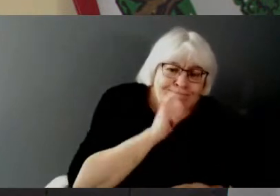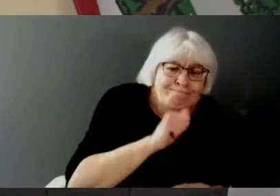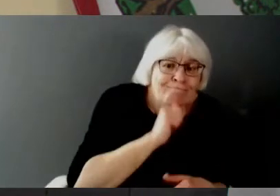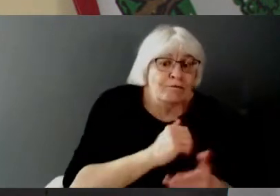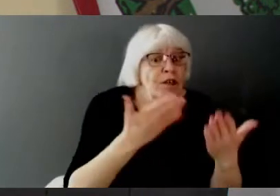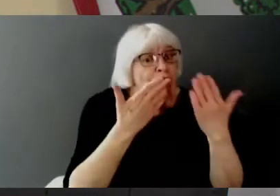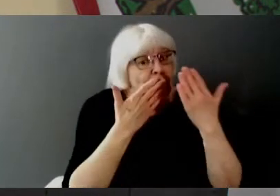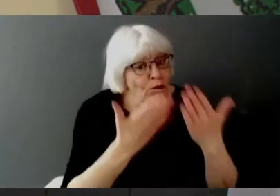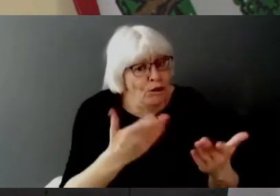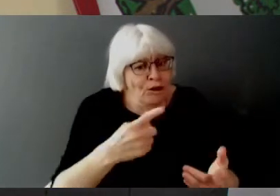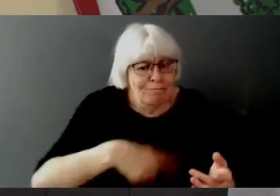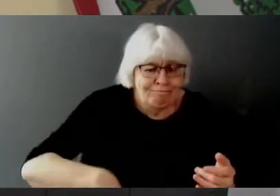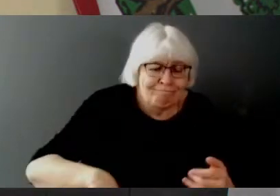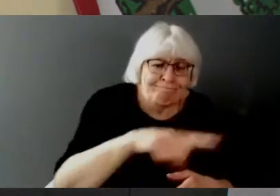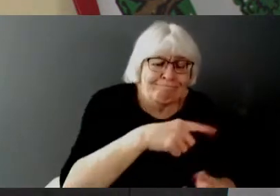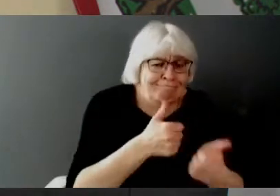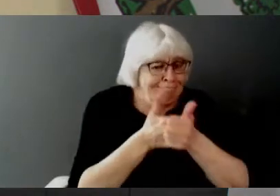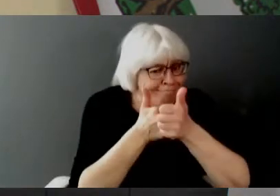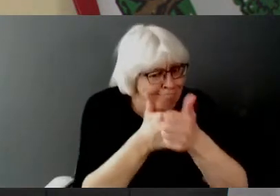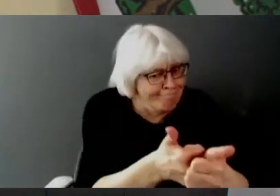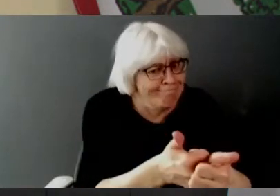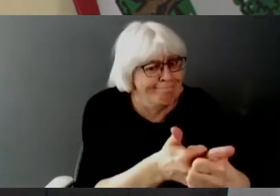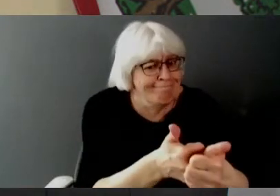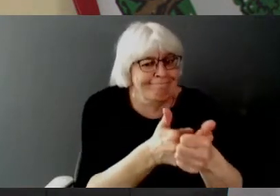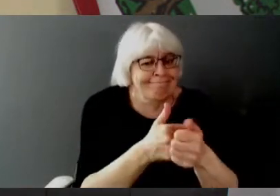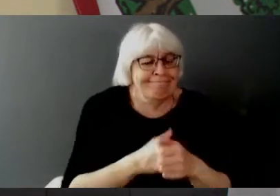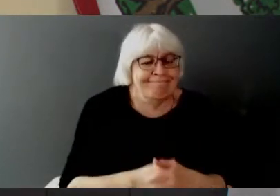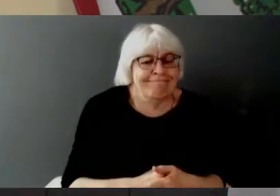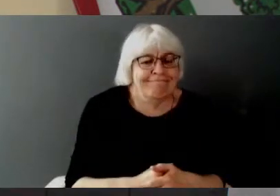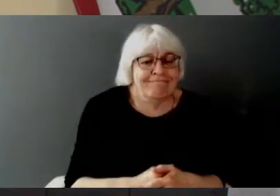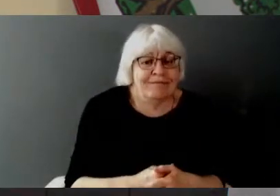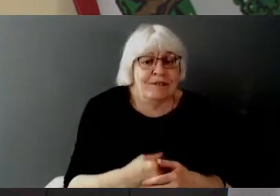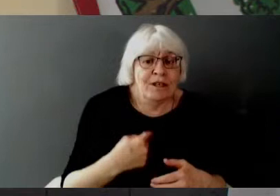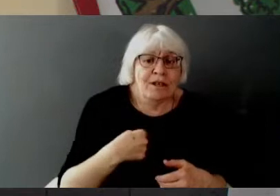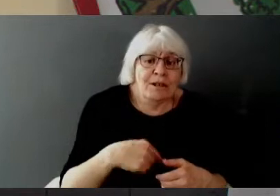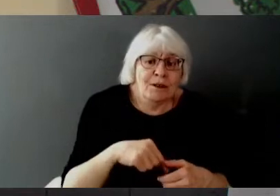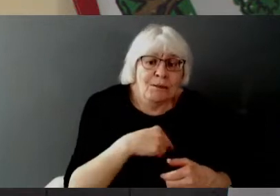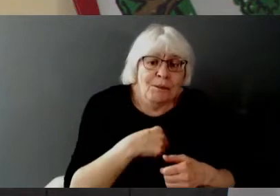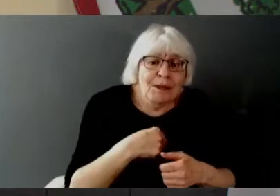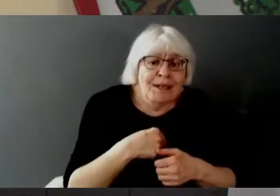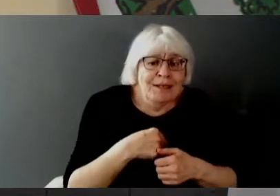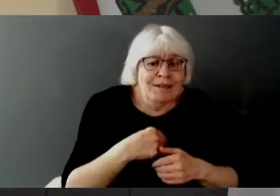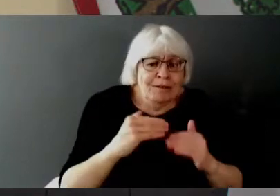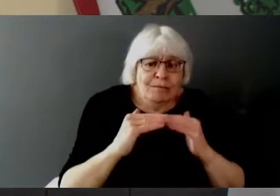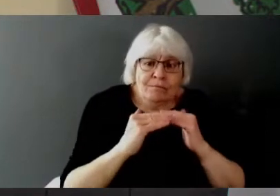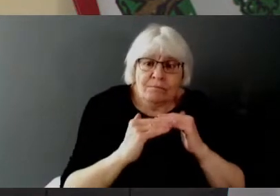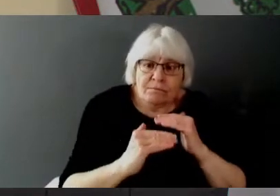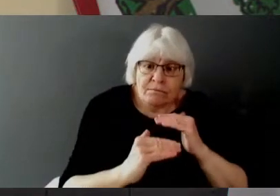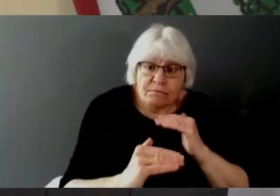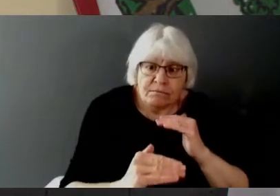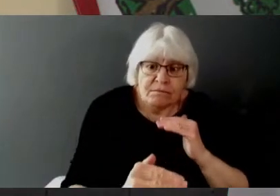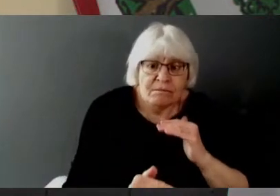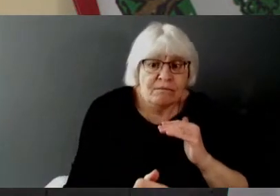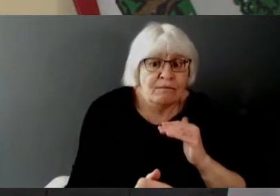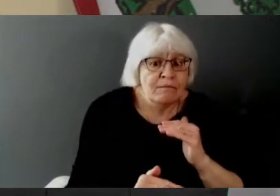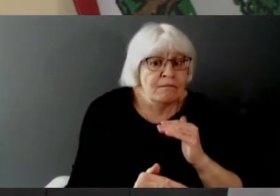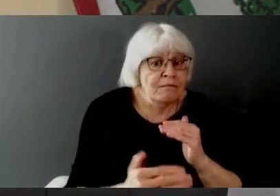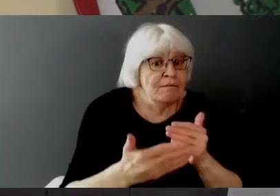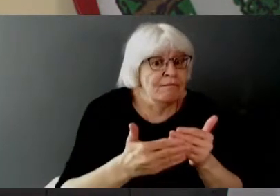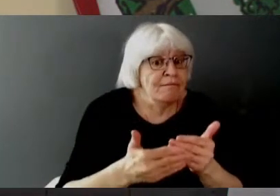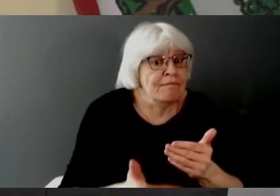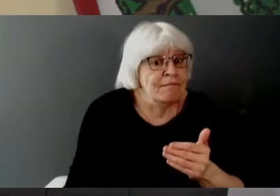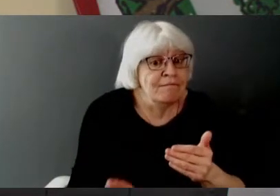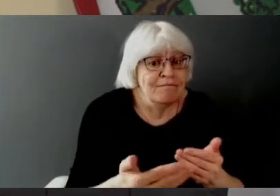that, should we continue on this trajectory, that would put us in a good position to look at easing restrictions here on the island first, of